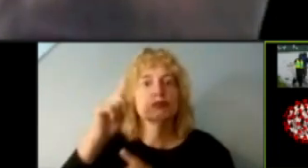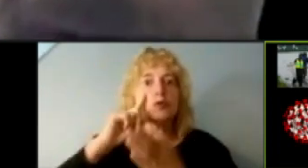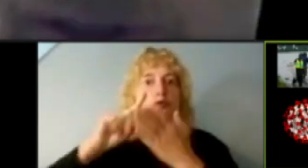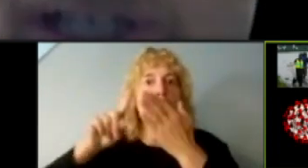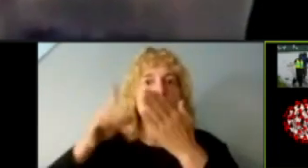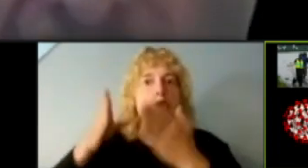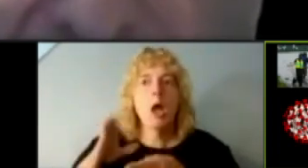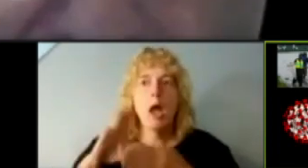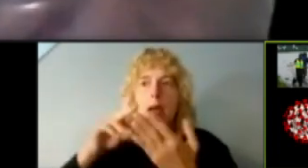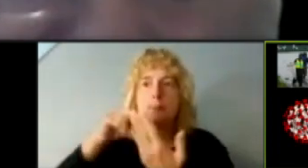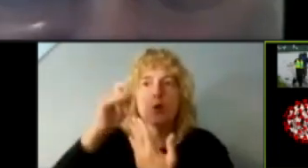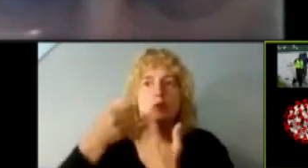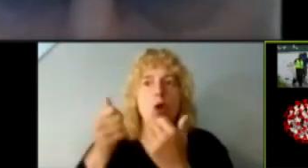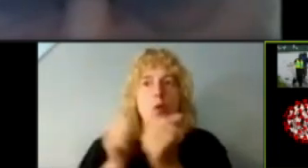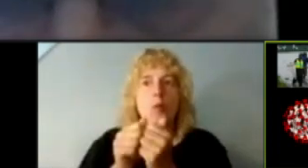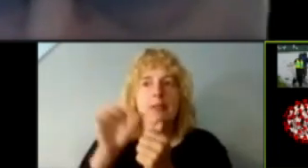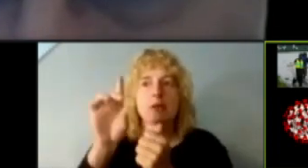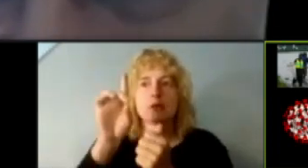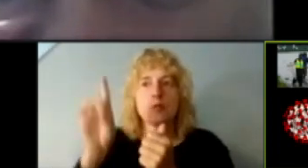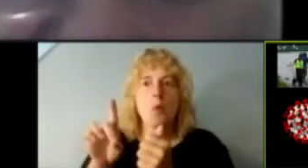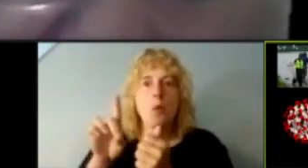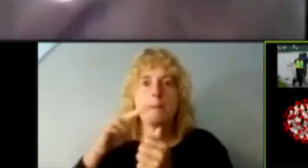Public Schools at Belle Isle.